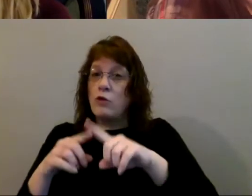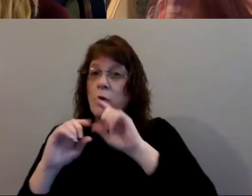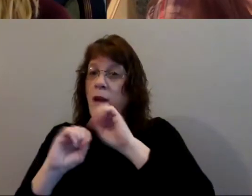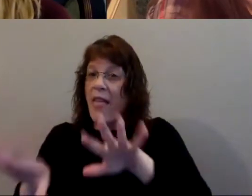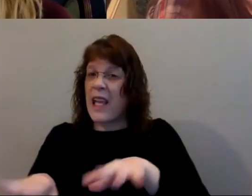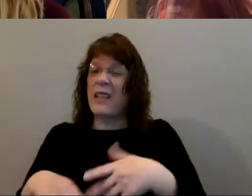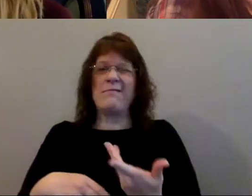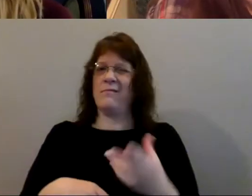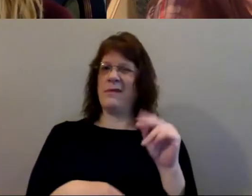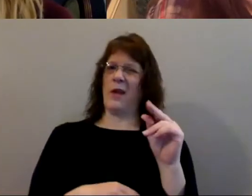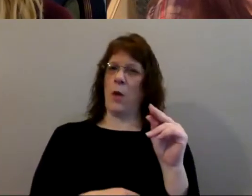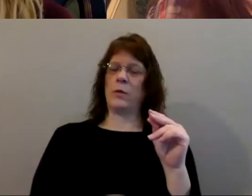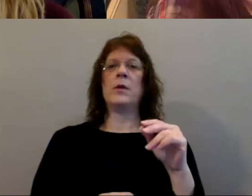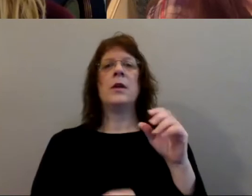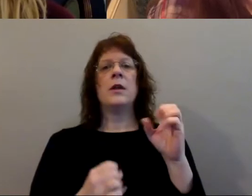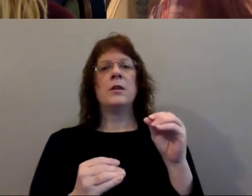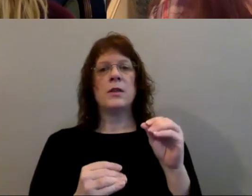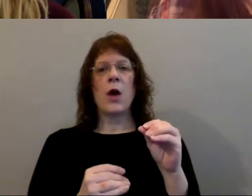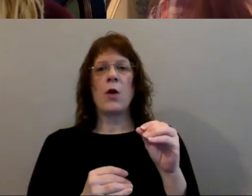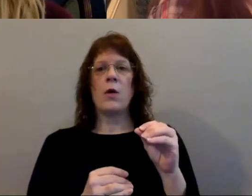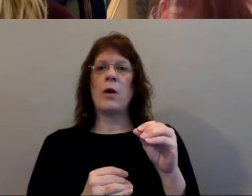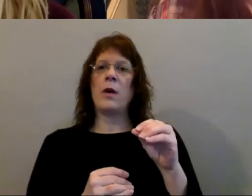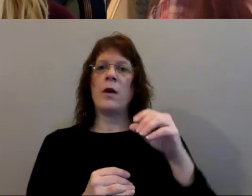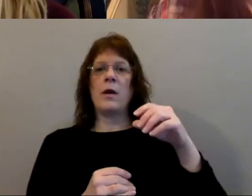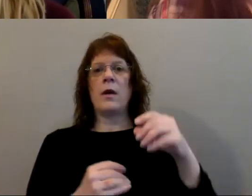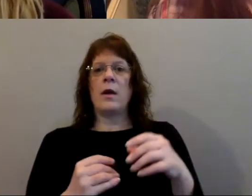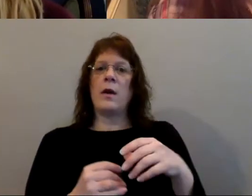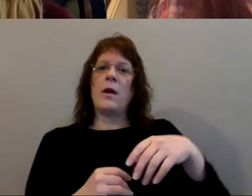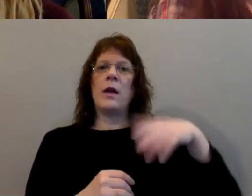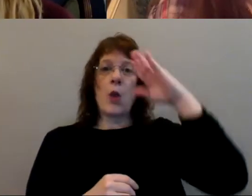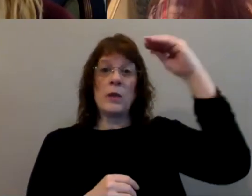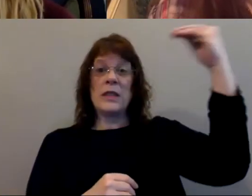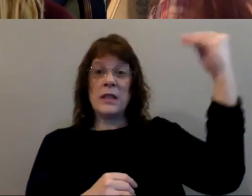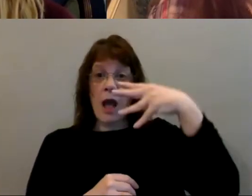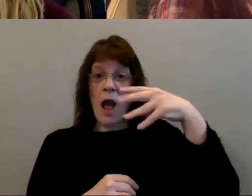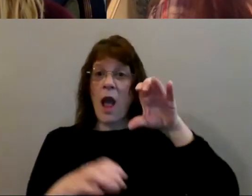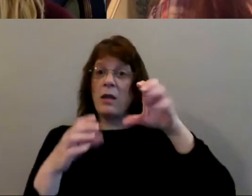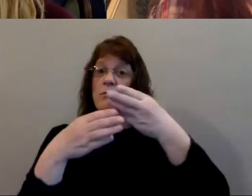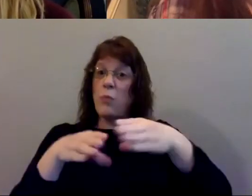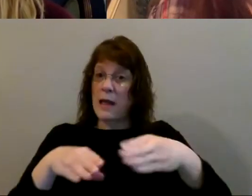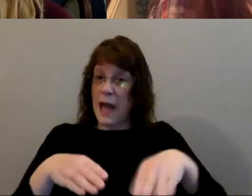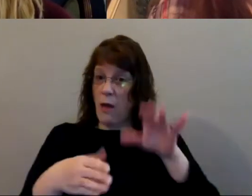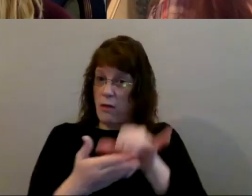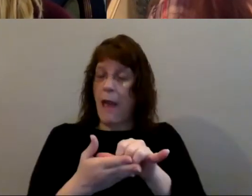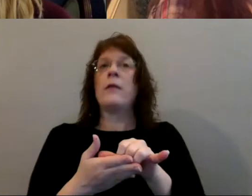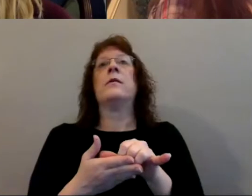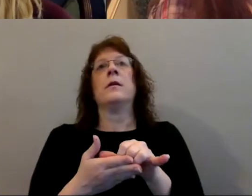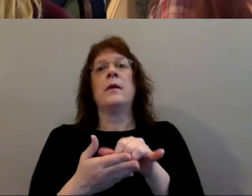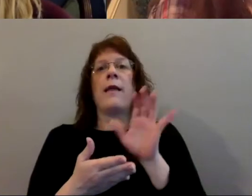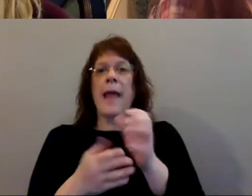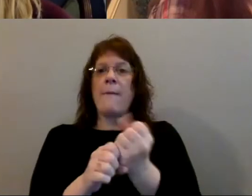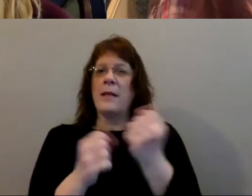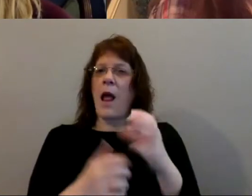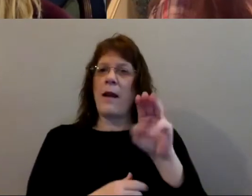No. So, photochemistry, so degradation by sunlight, creates a lot of